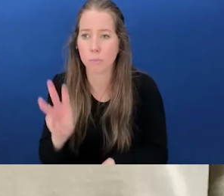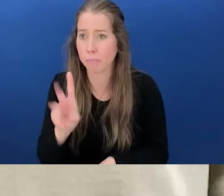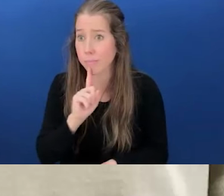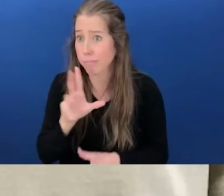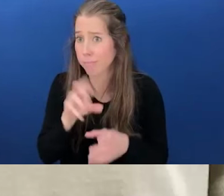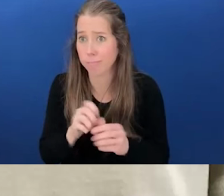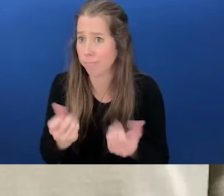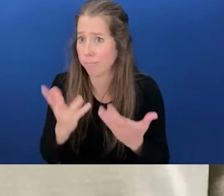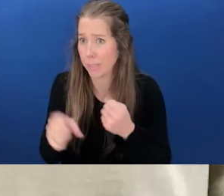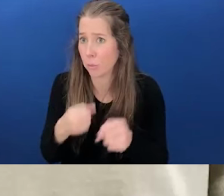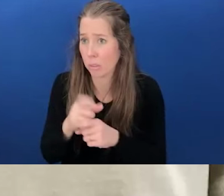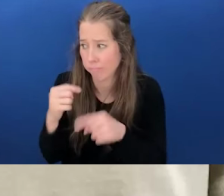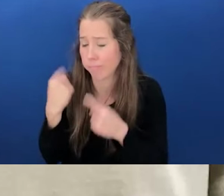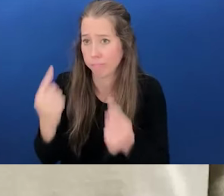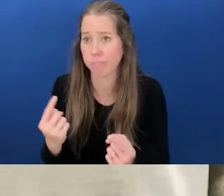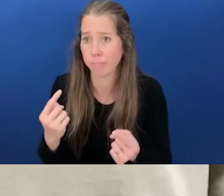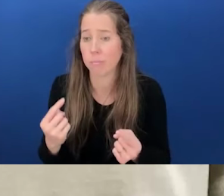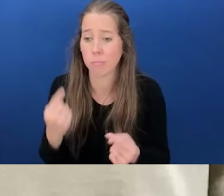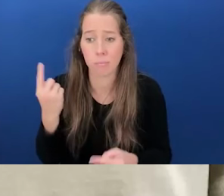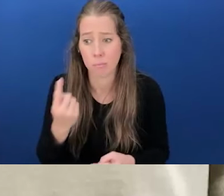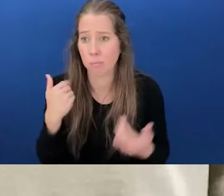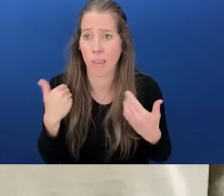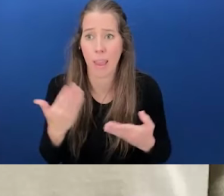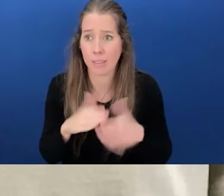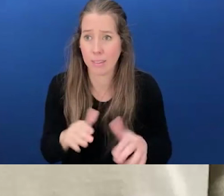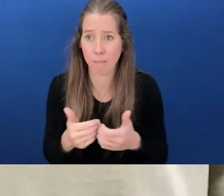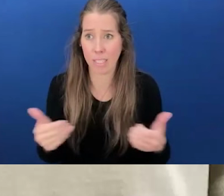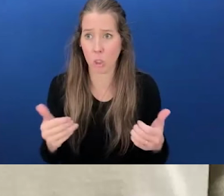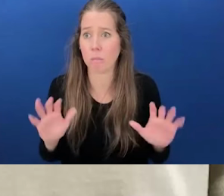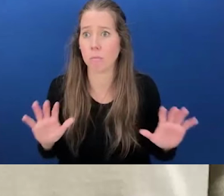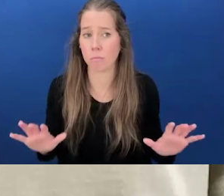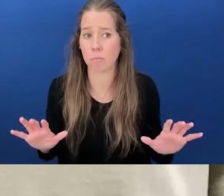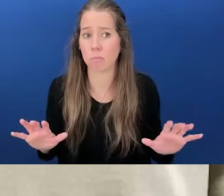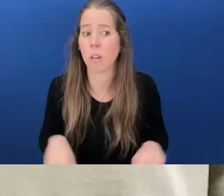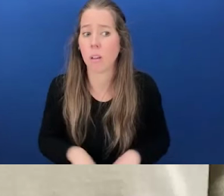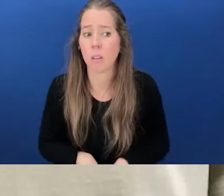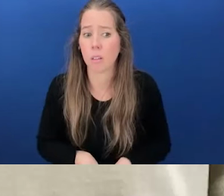around for quite some time, and there has always been a division, and it's always been,